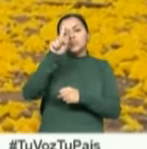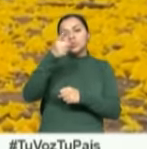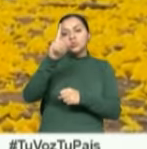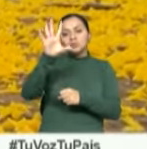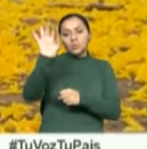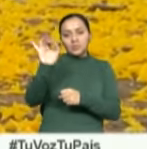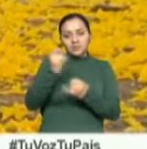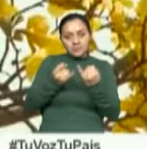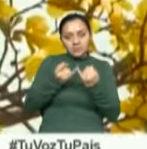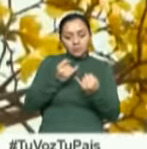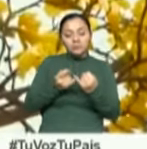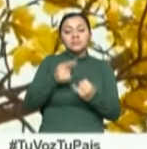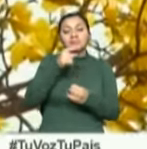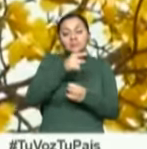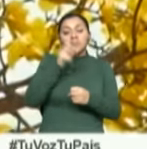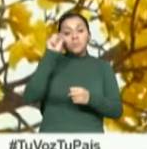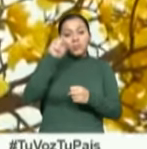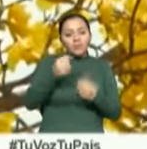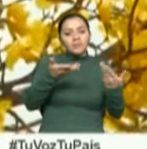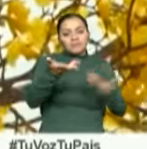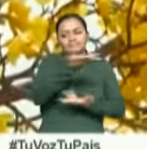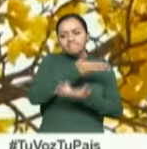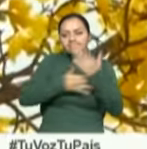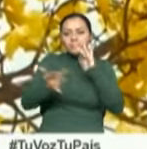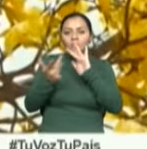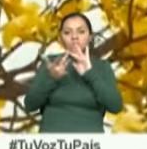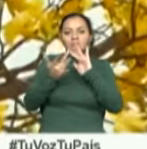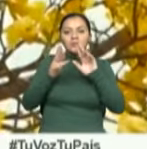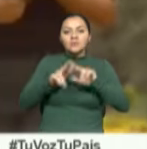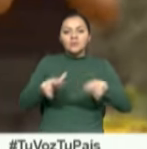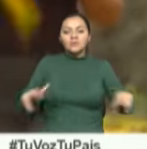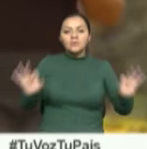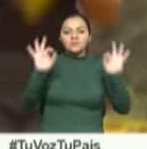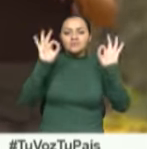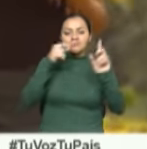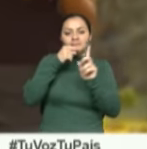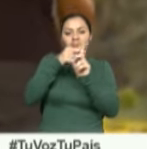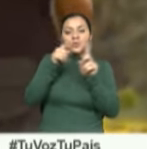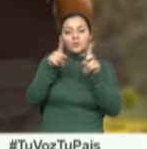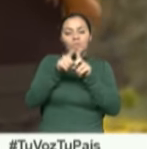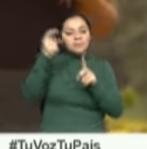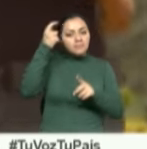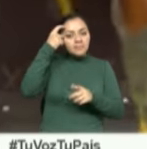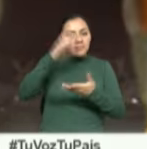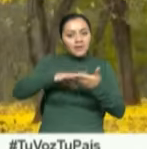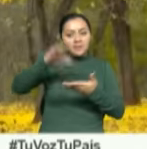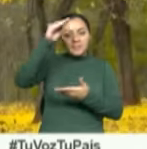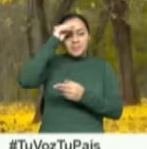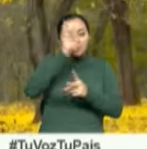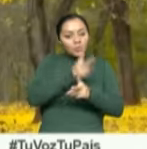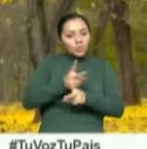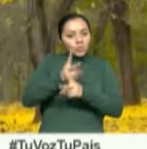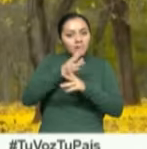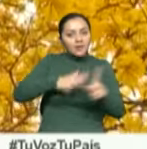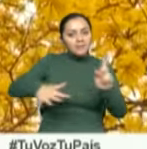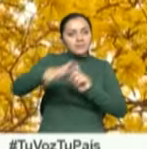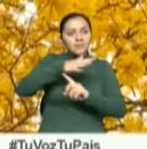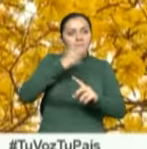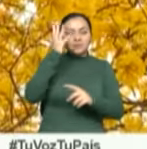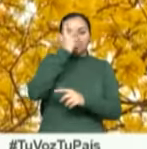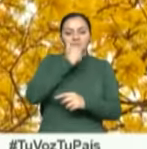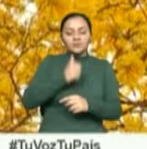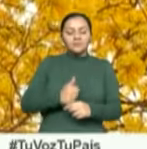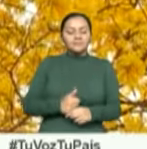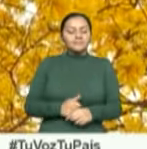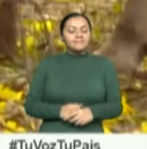Este tipo de eventos permite el contacto humano con la naturaleza y crea conciencia sobre el cuidado ambiental.